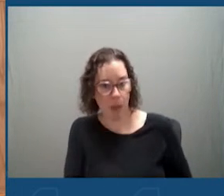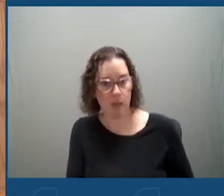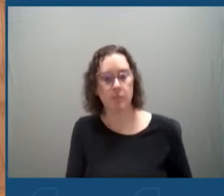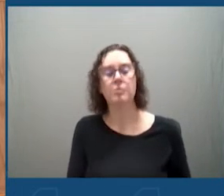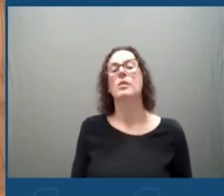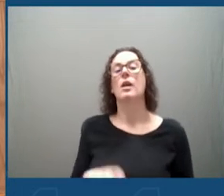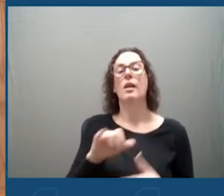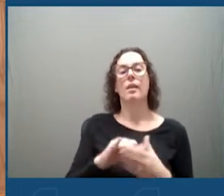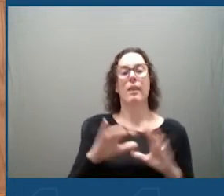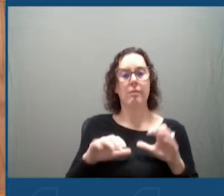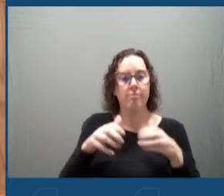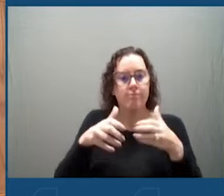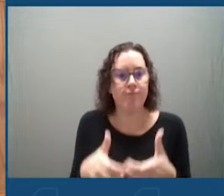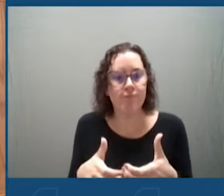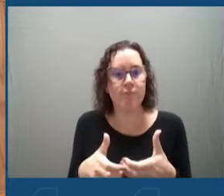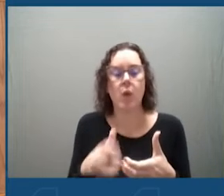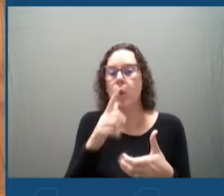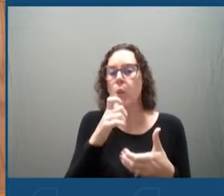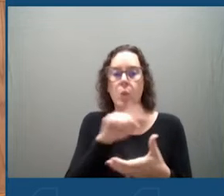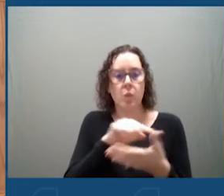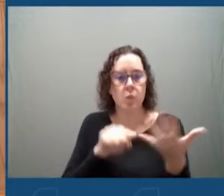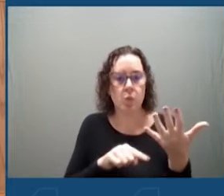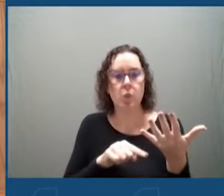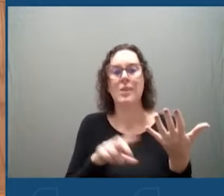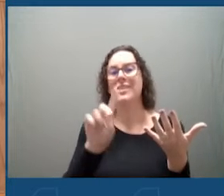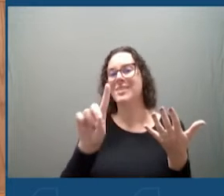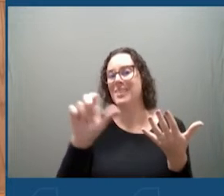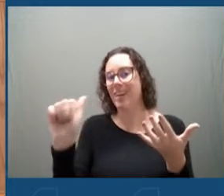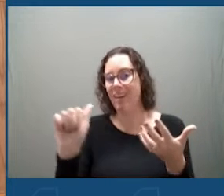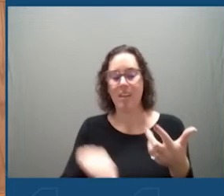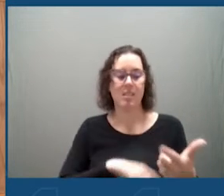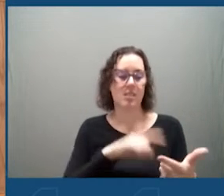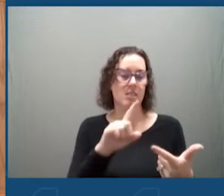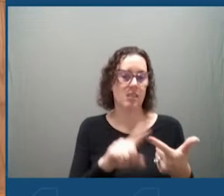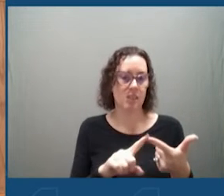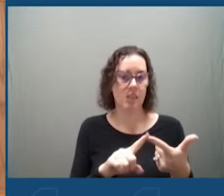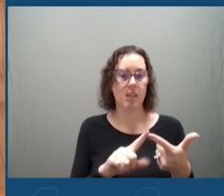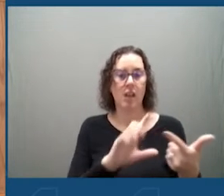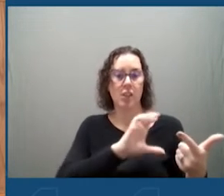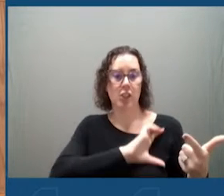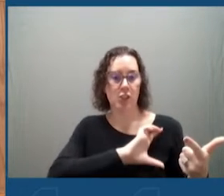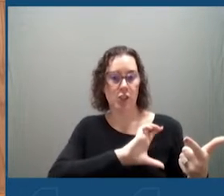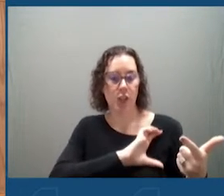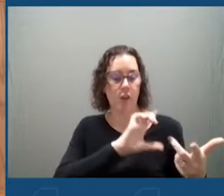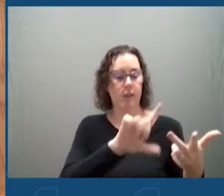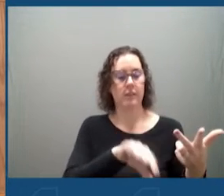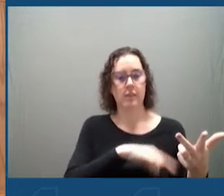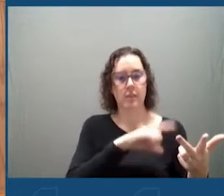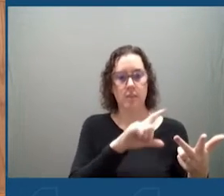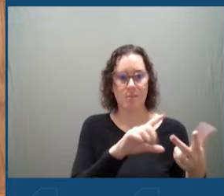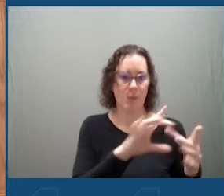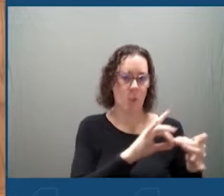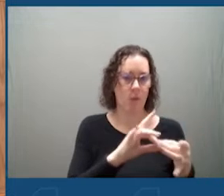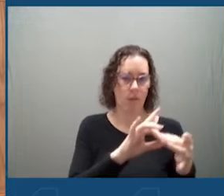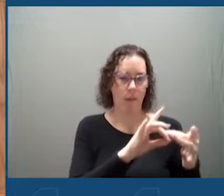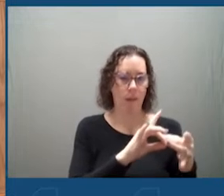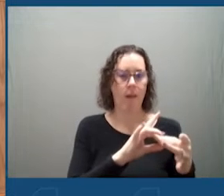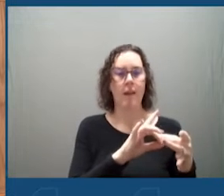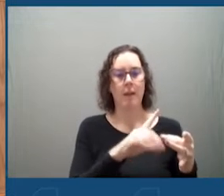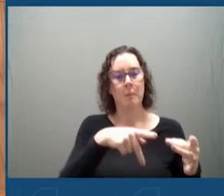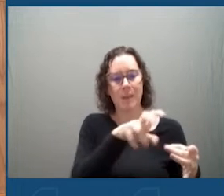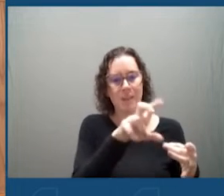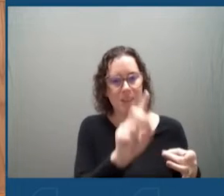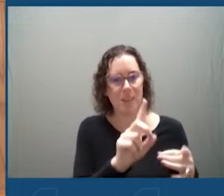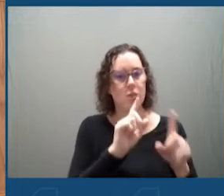is comprised of local district attorneys, the sheriff's office that coordinates law enforcement's response to